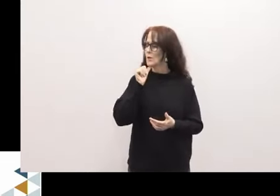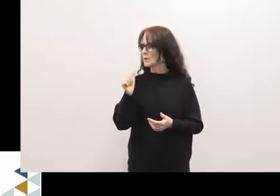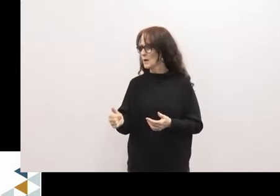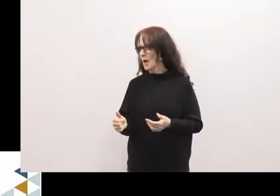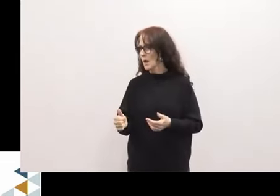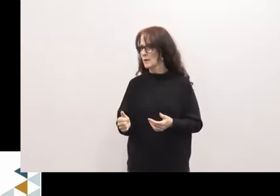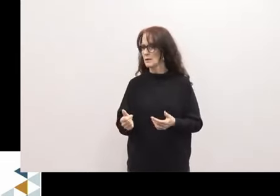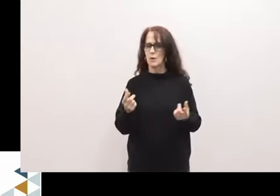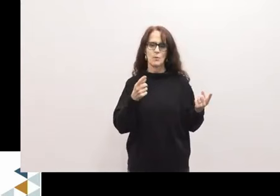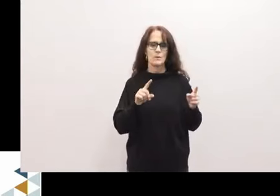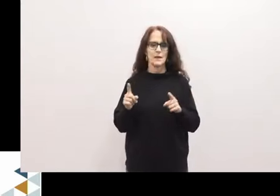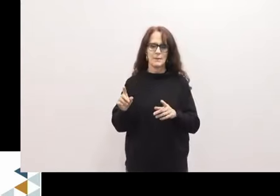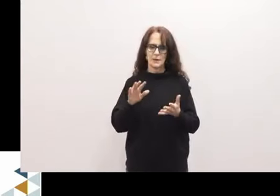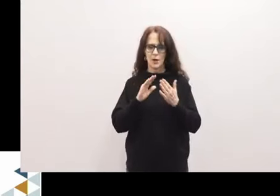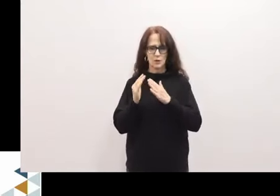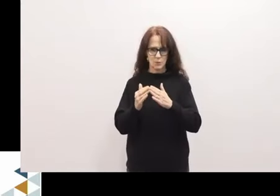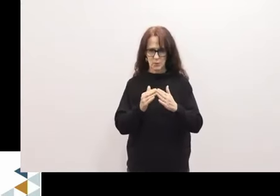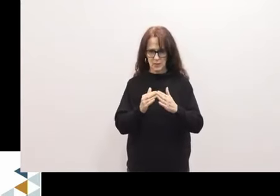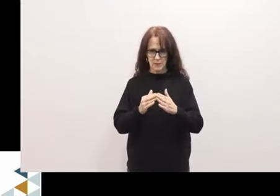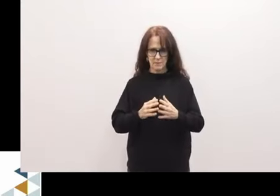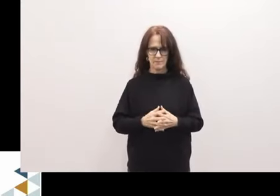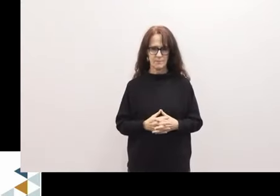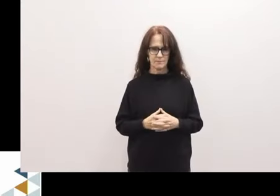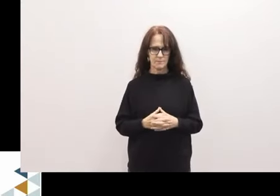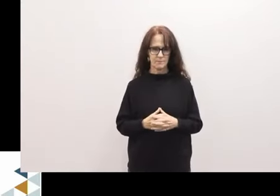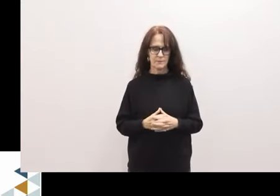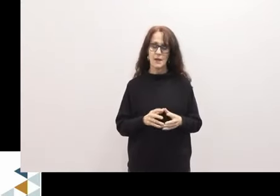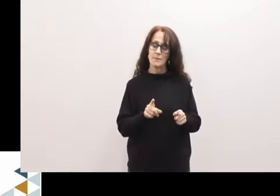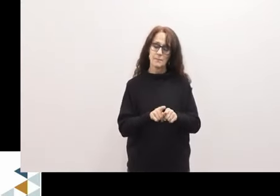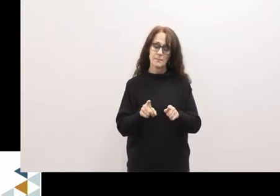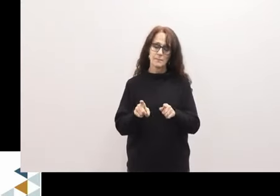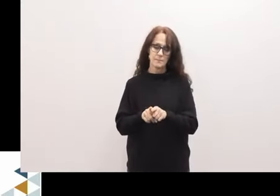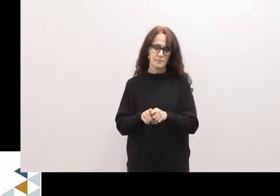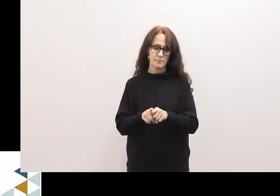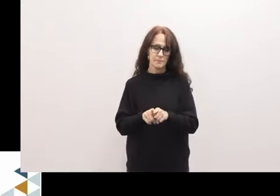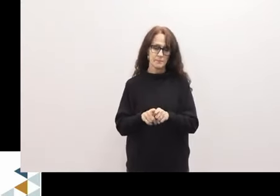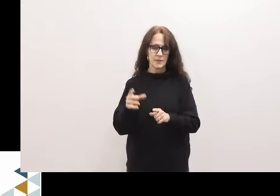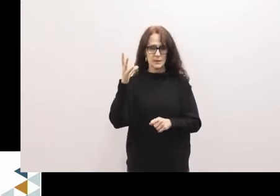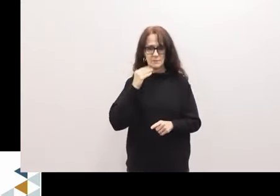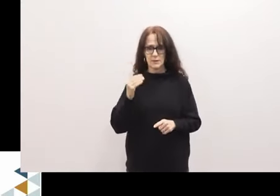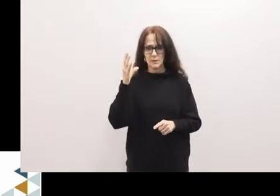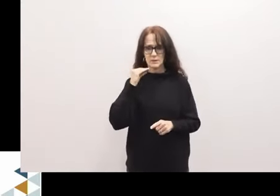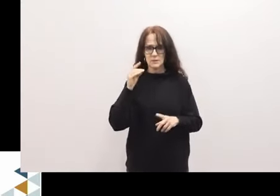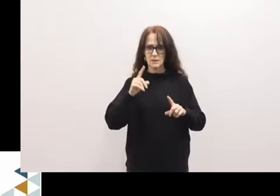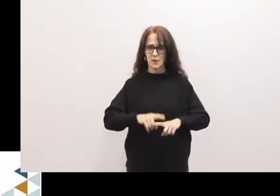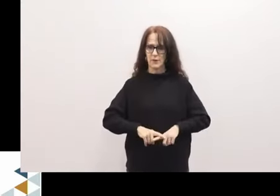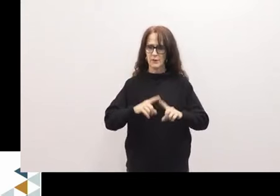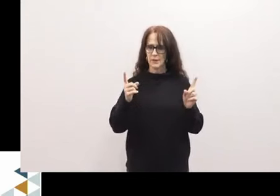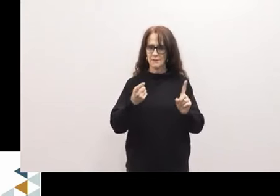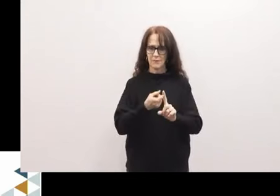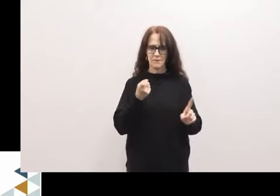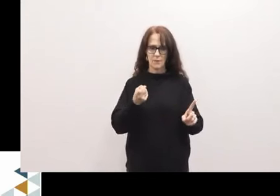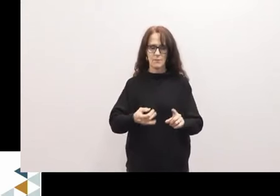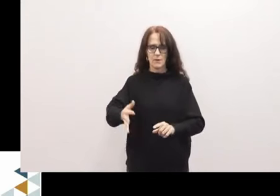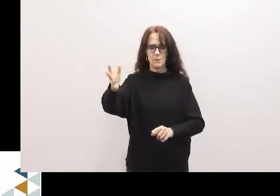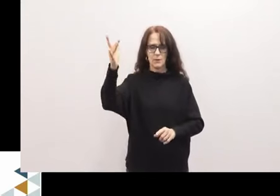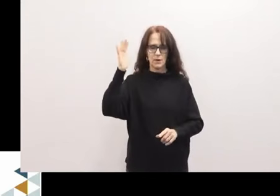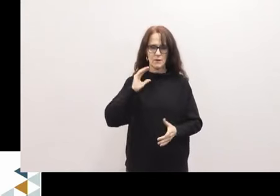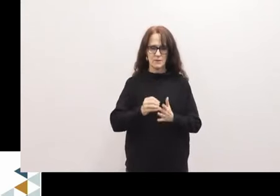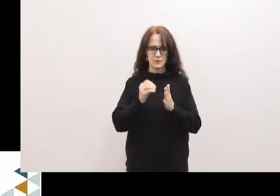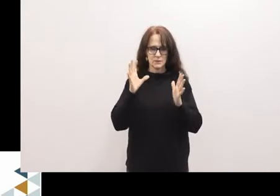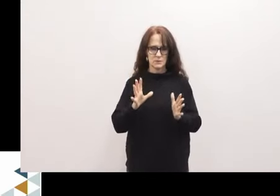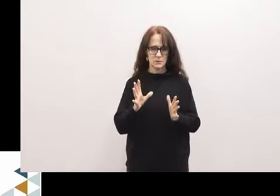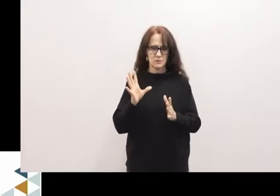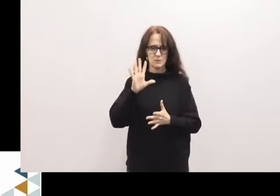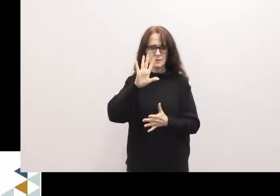that were going on in our communities. As well as their experiences are different from previous students that